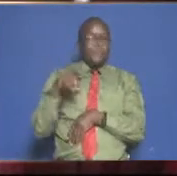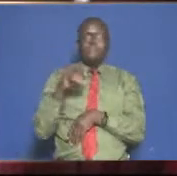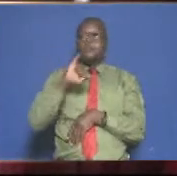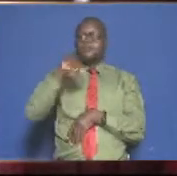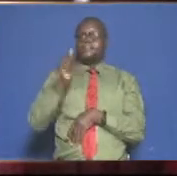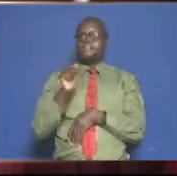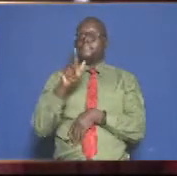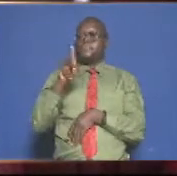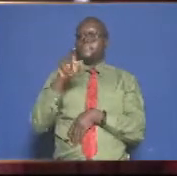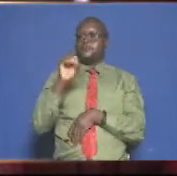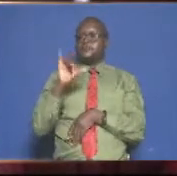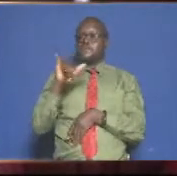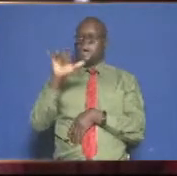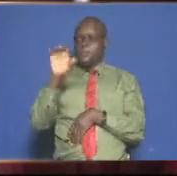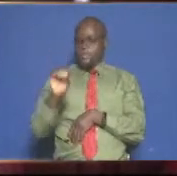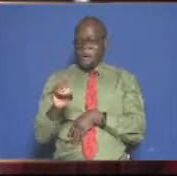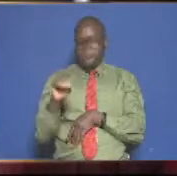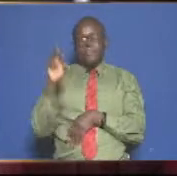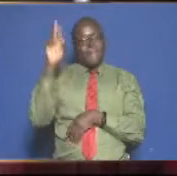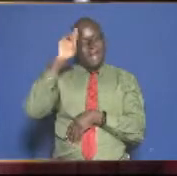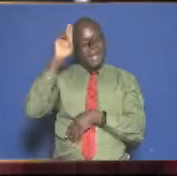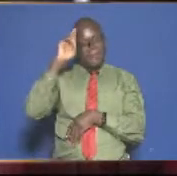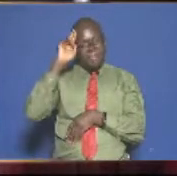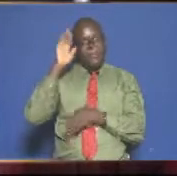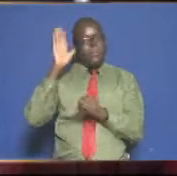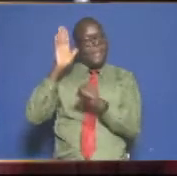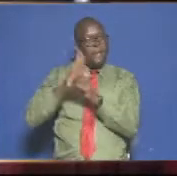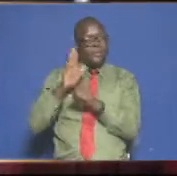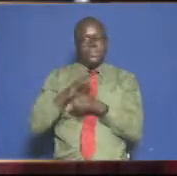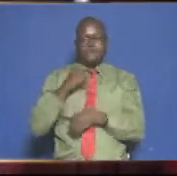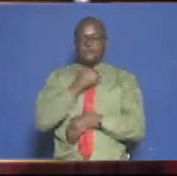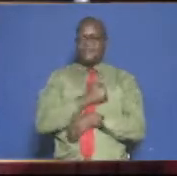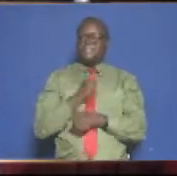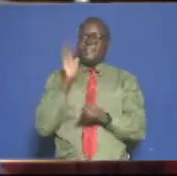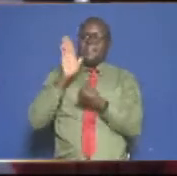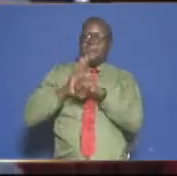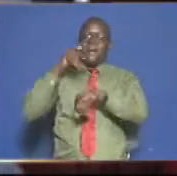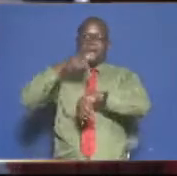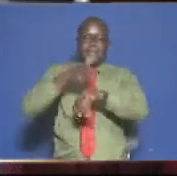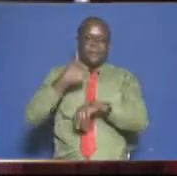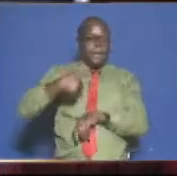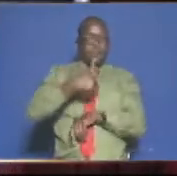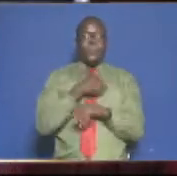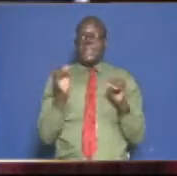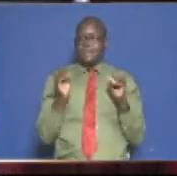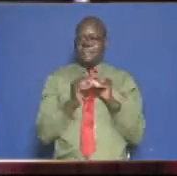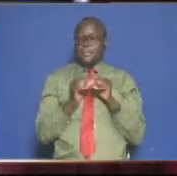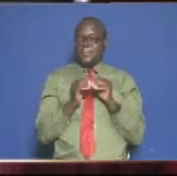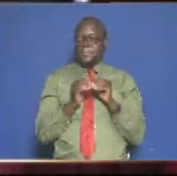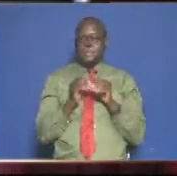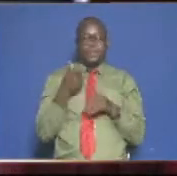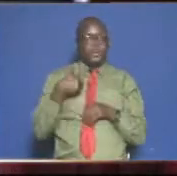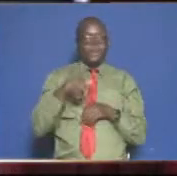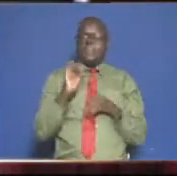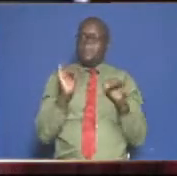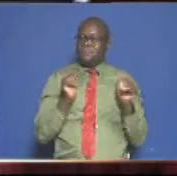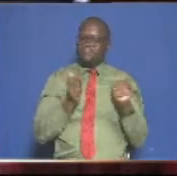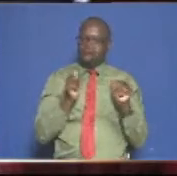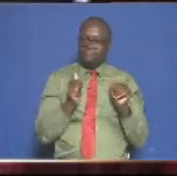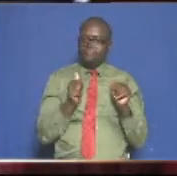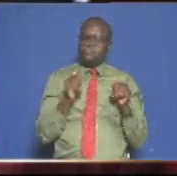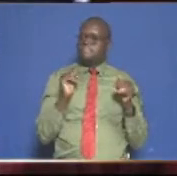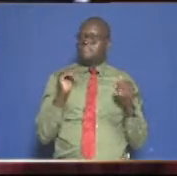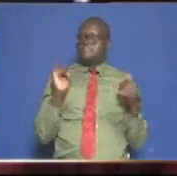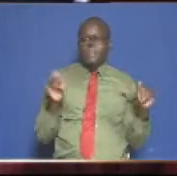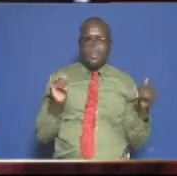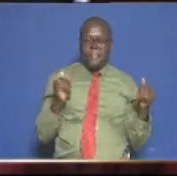I remember with a lot of nostalgia the many moments that we met with Jakoyo, and we joked about our competition.